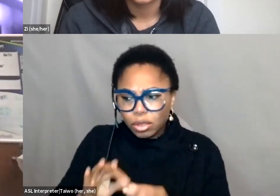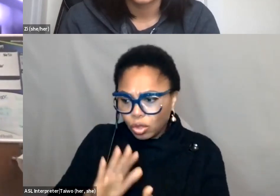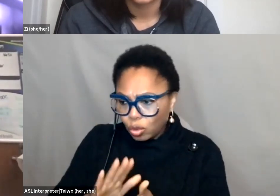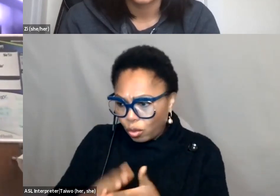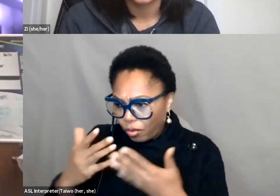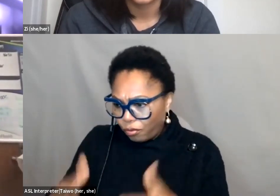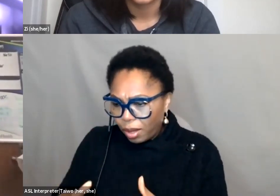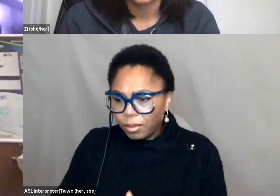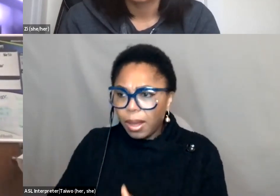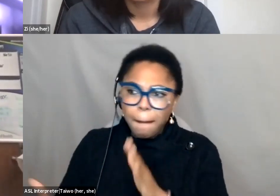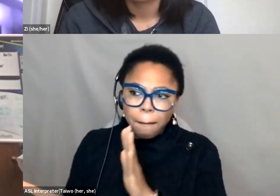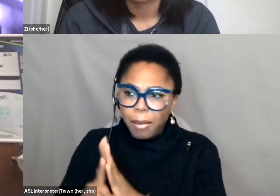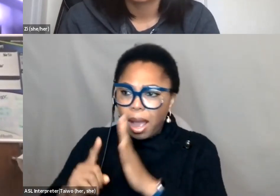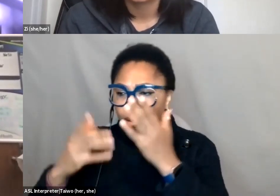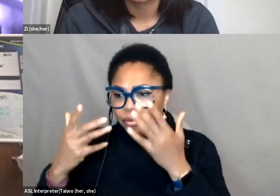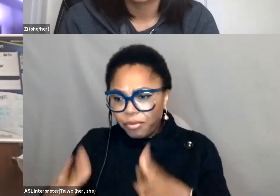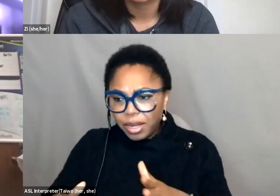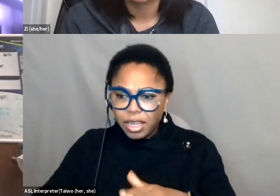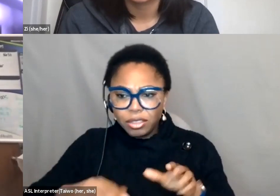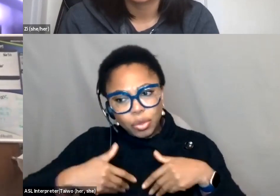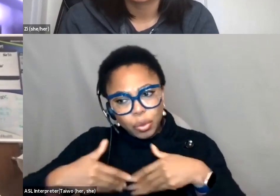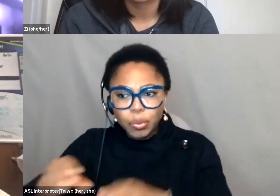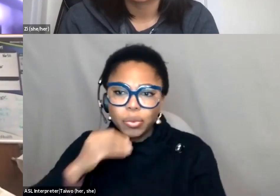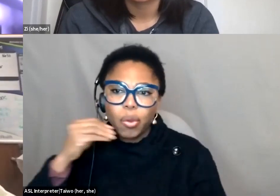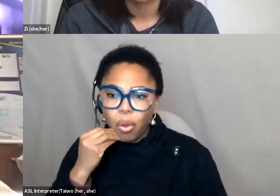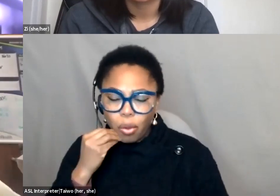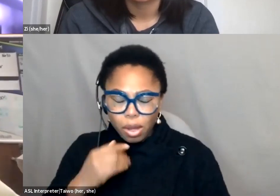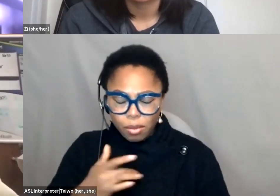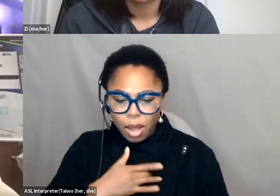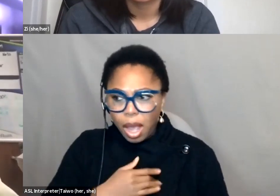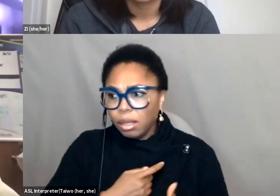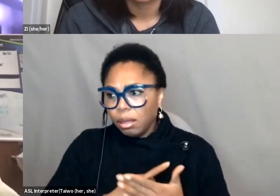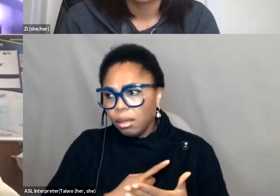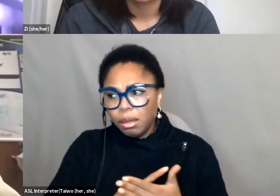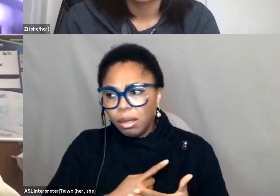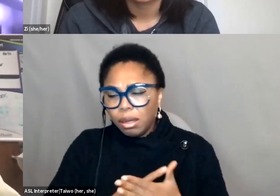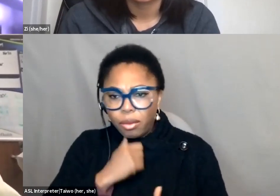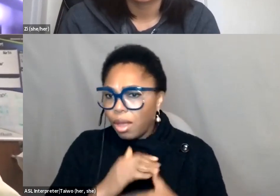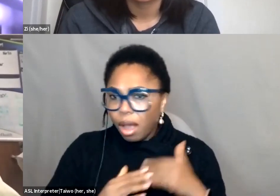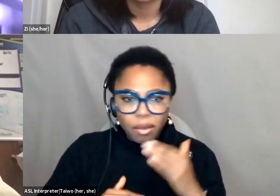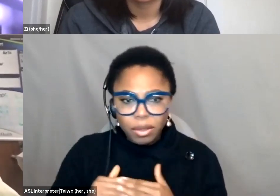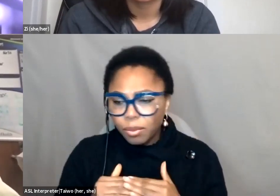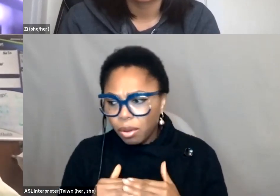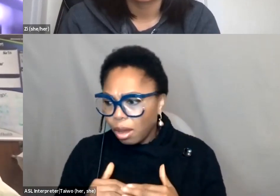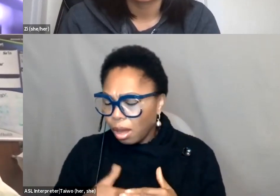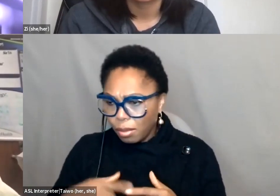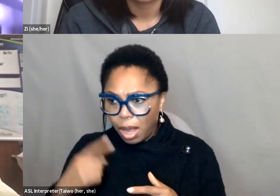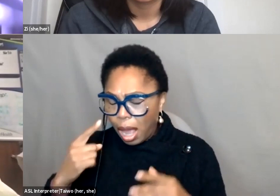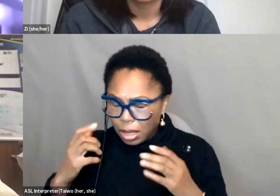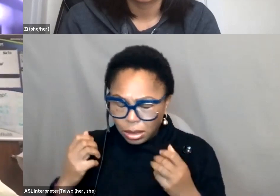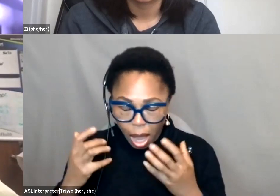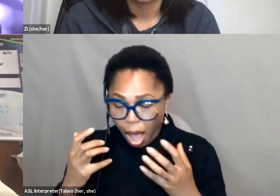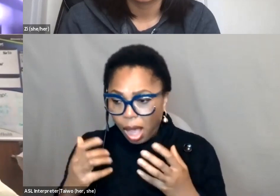the last bell had rung, and we'd been dismissed. My heart thumped uncomfortably against my chest, eyes hot, and